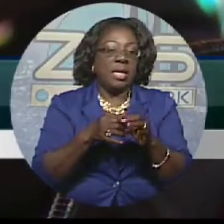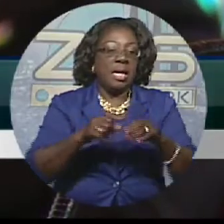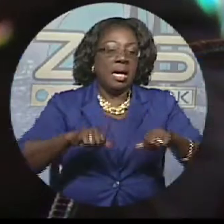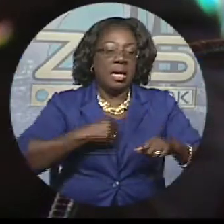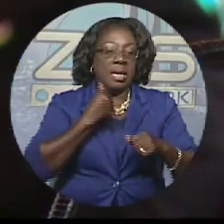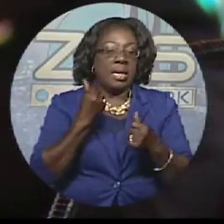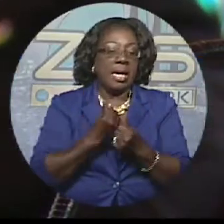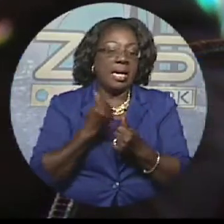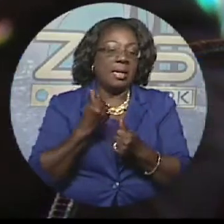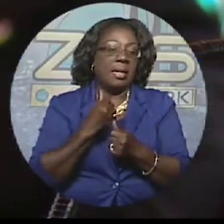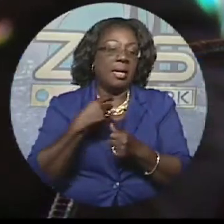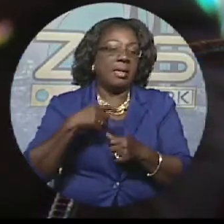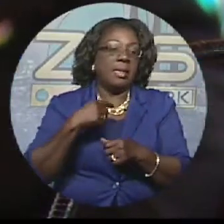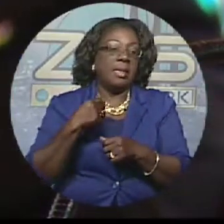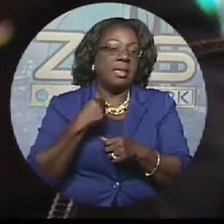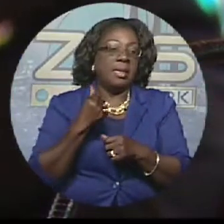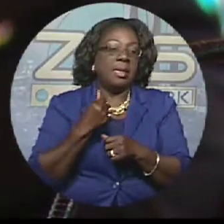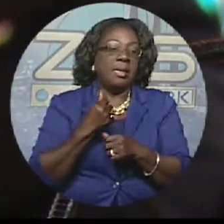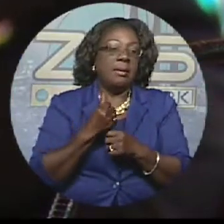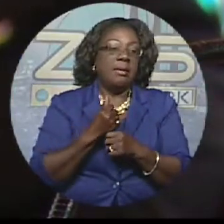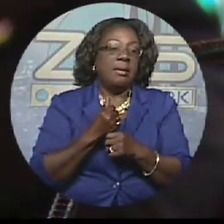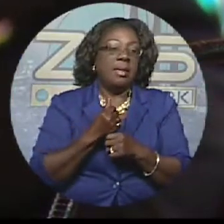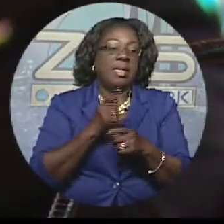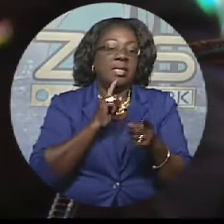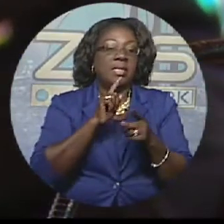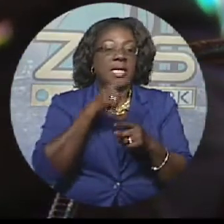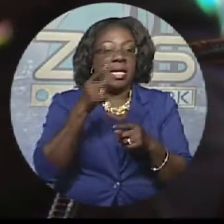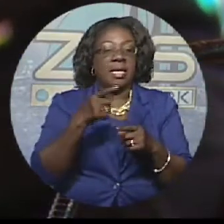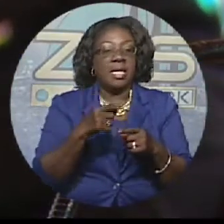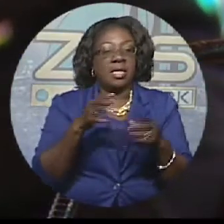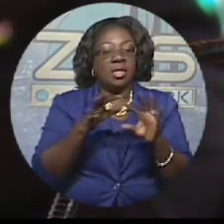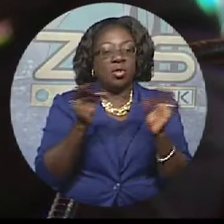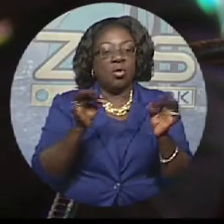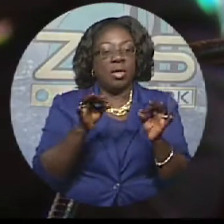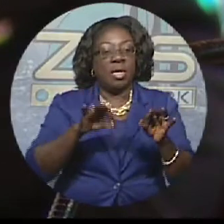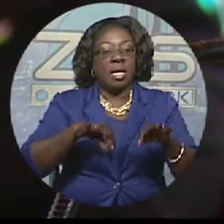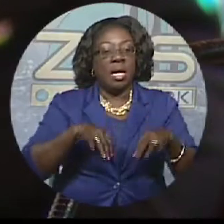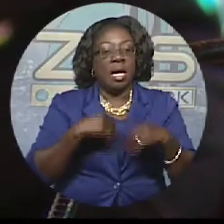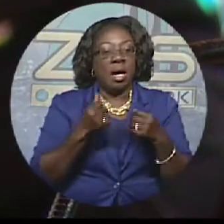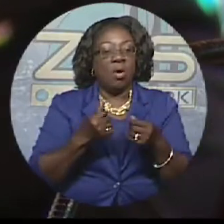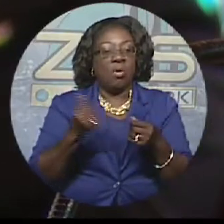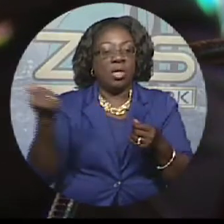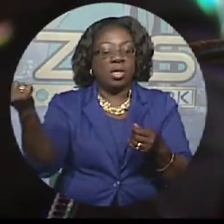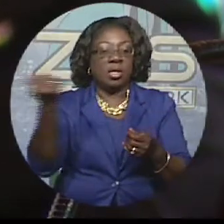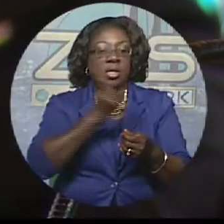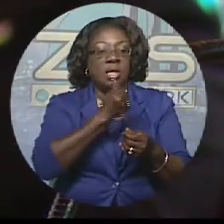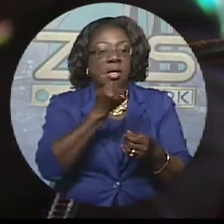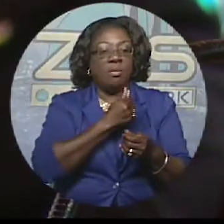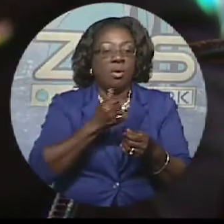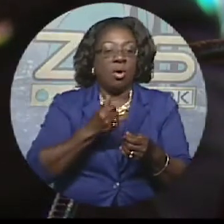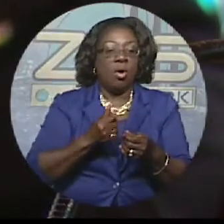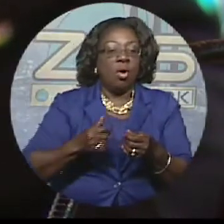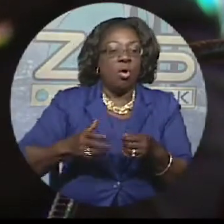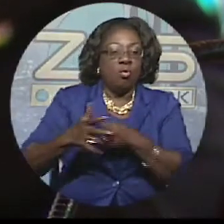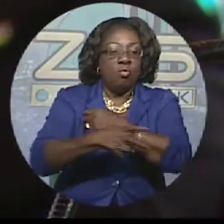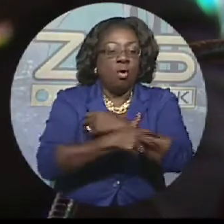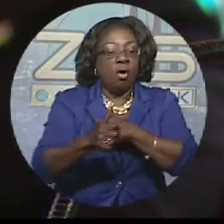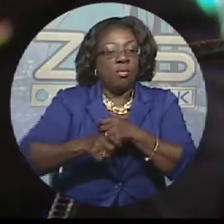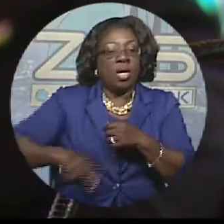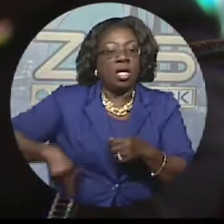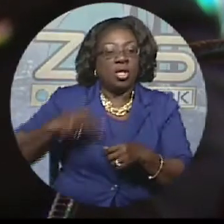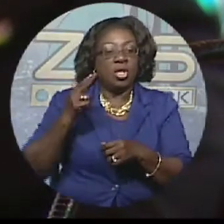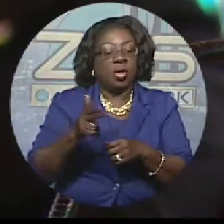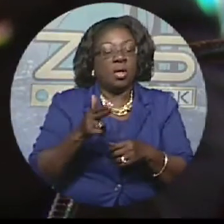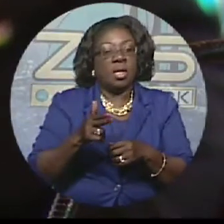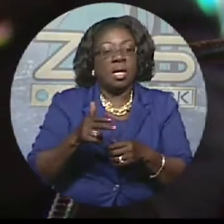its leaders. He doesn't shy away from telling his story, how he stabbed, robbed, and shot his way to the top. But that